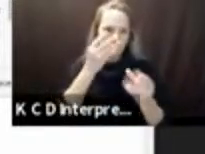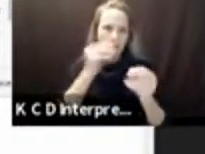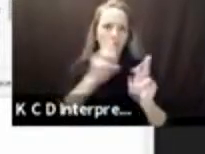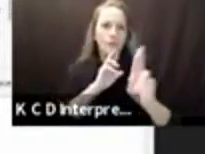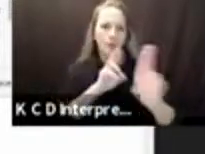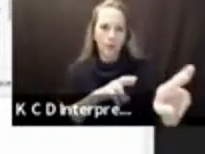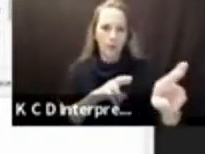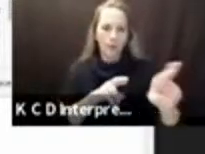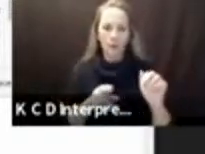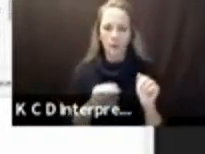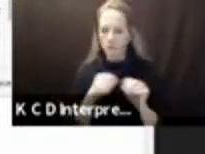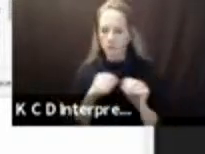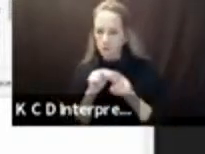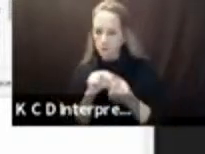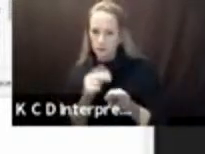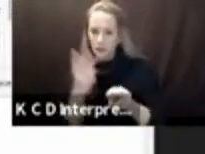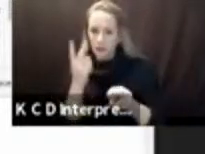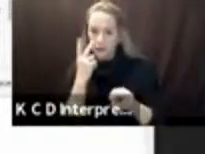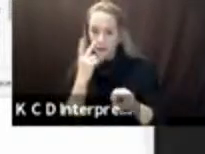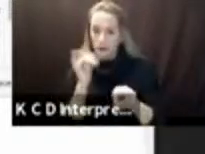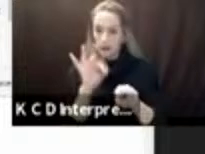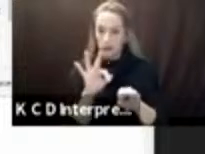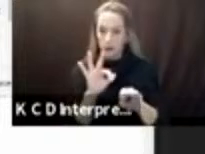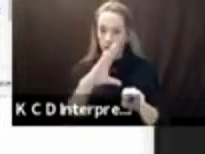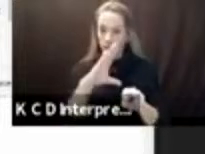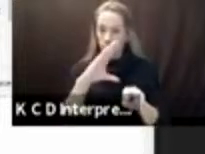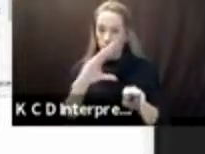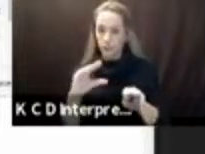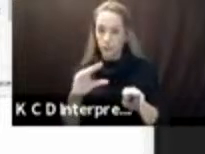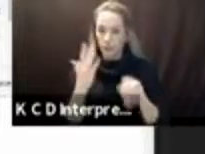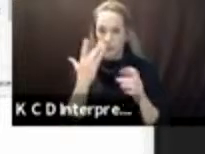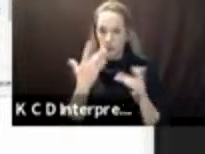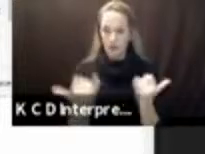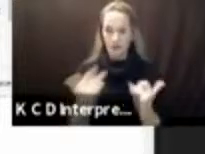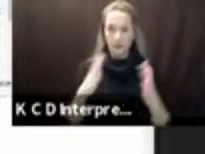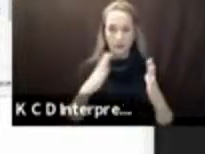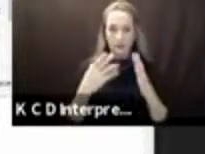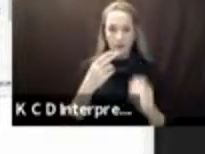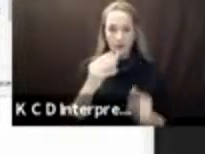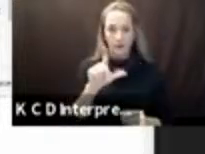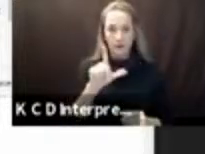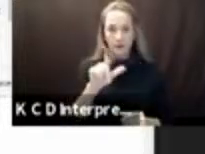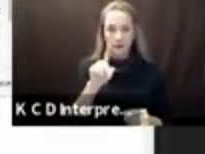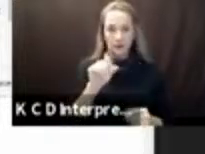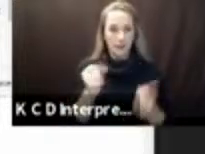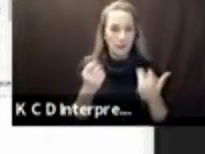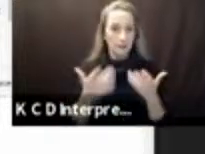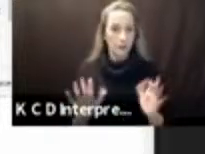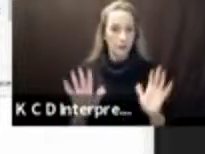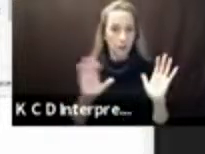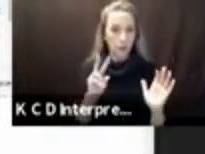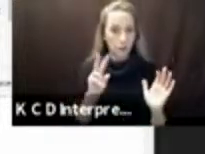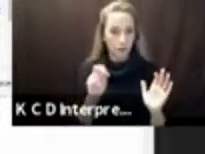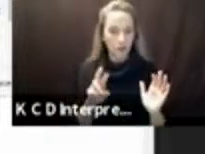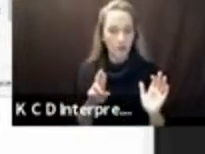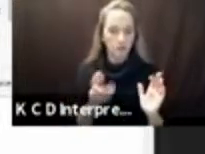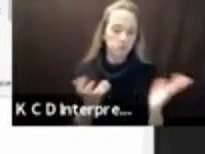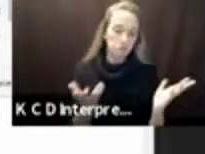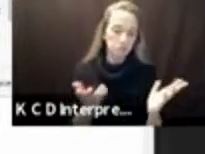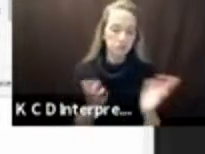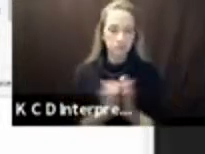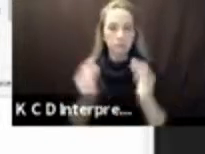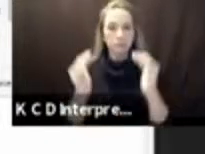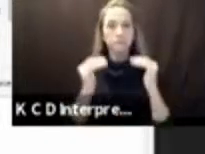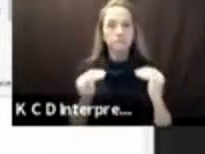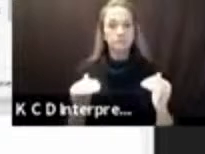need to see if that settles down now that we get out of the holidays. But you just take it for what it is. Next slide,